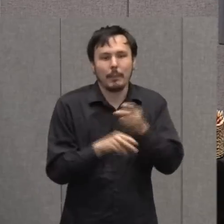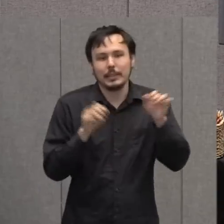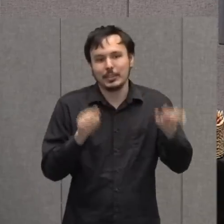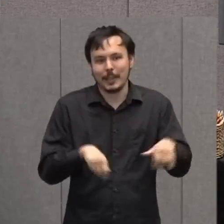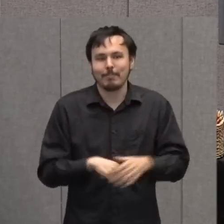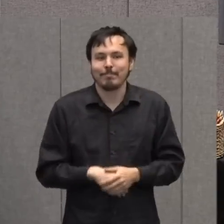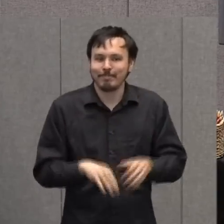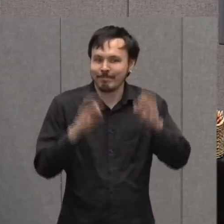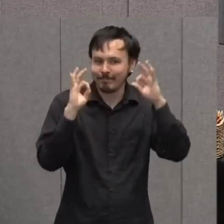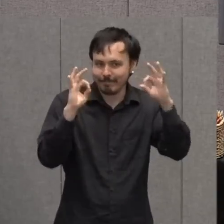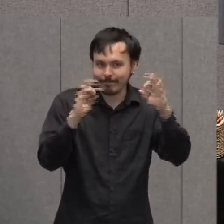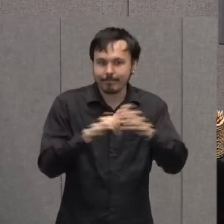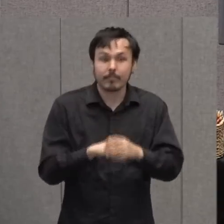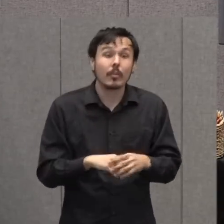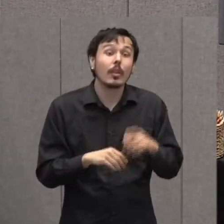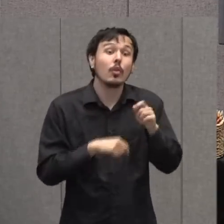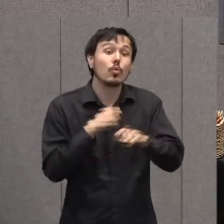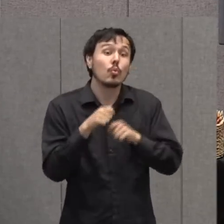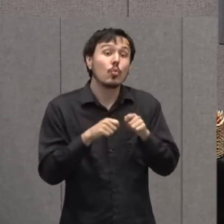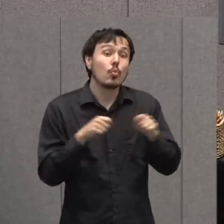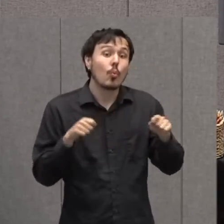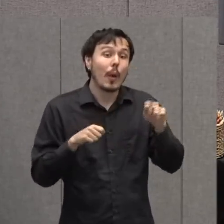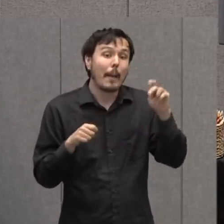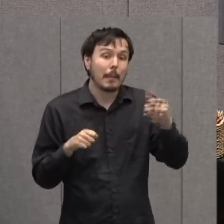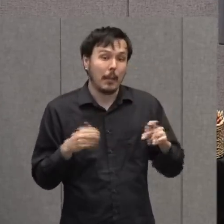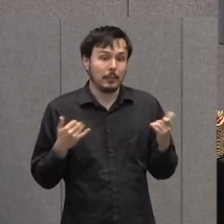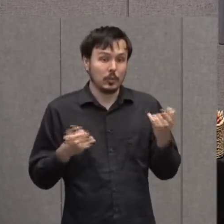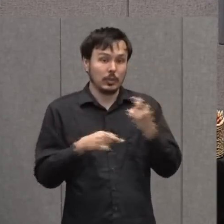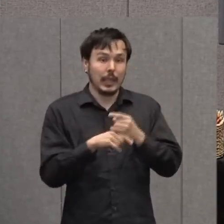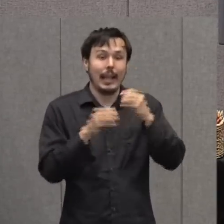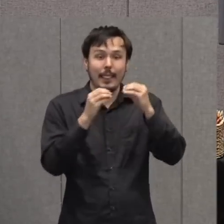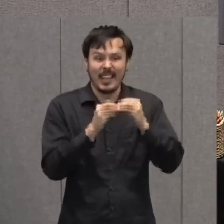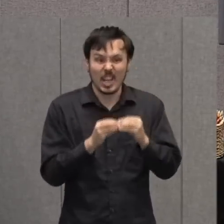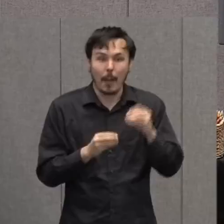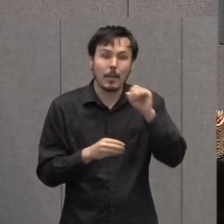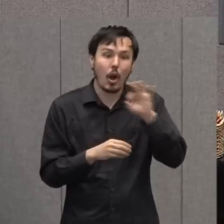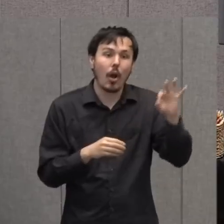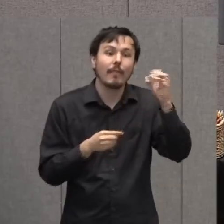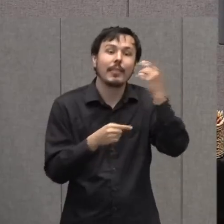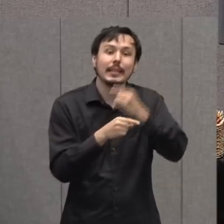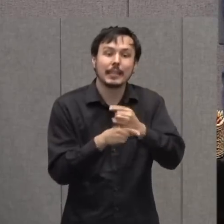good. Yes, so just to wrap up, we did our number of the day,